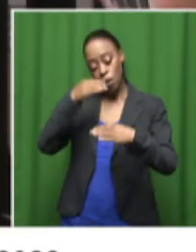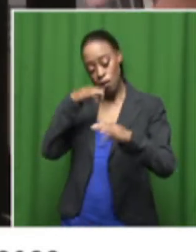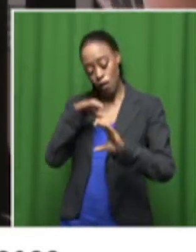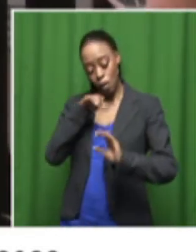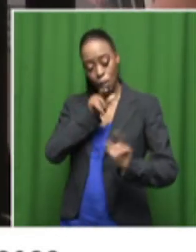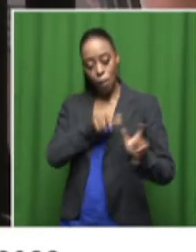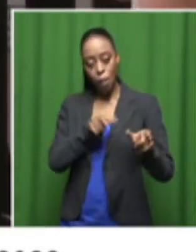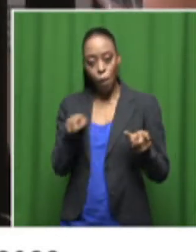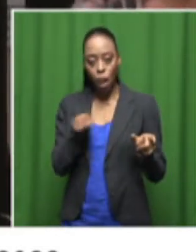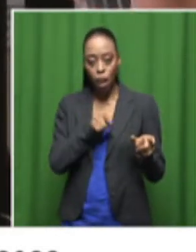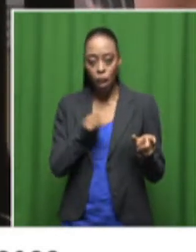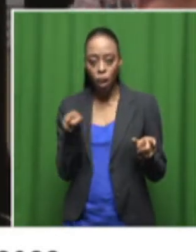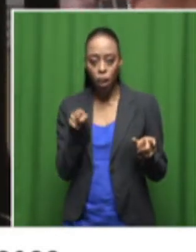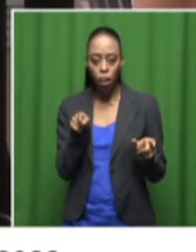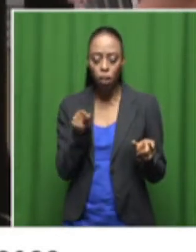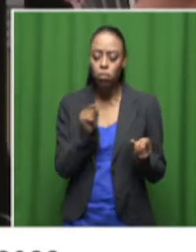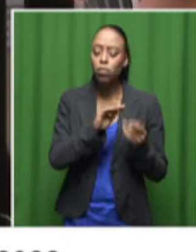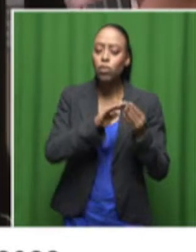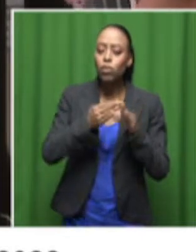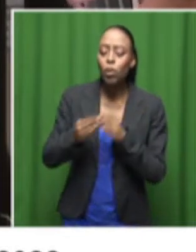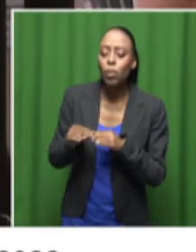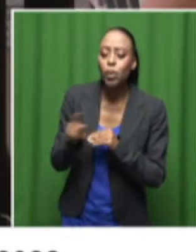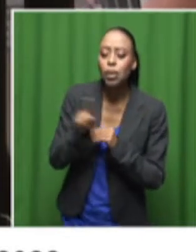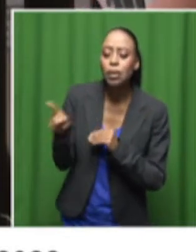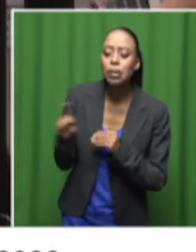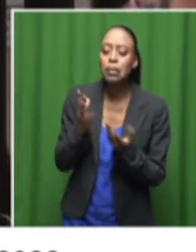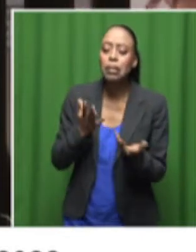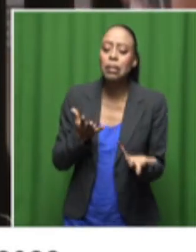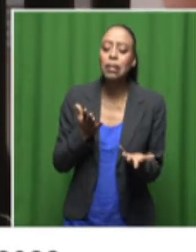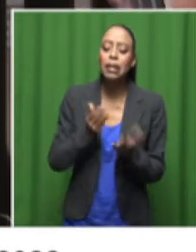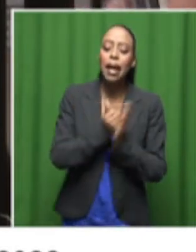we then make sure that citizens are